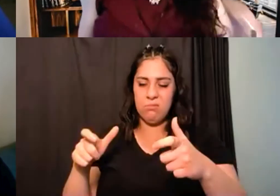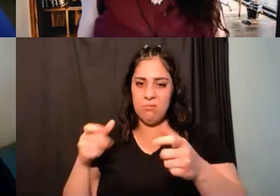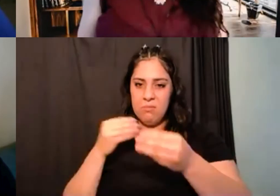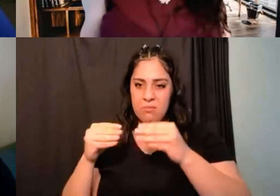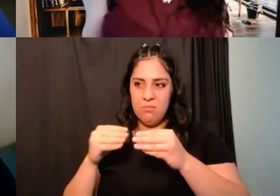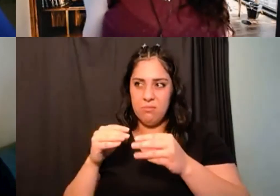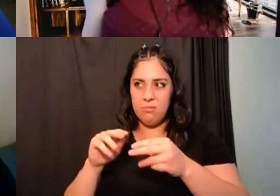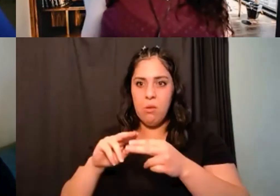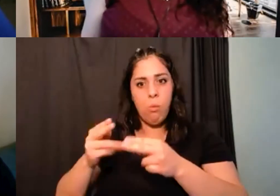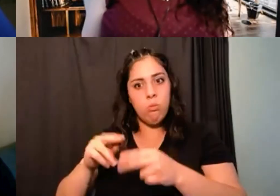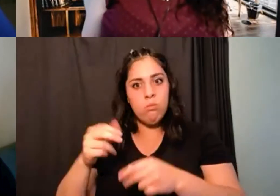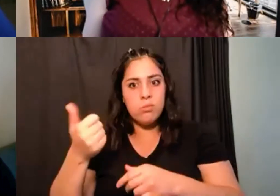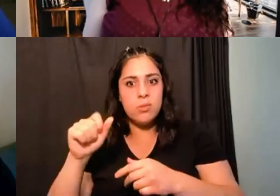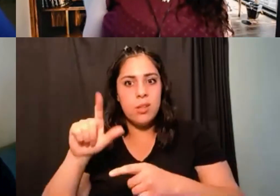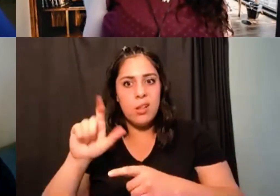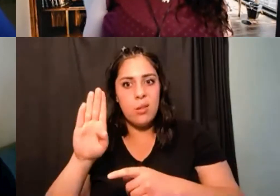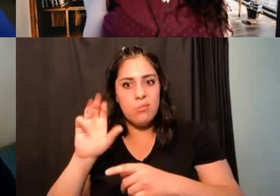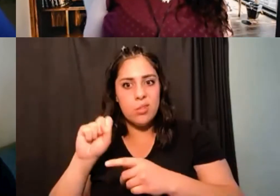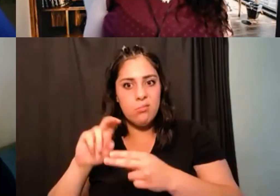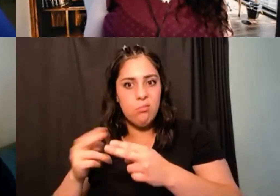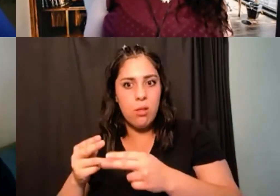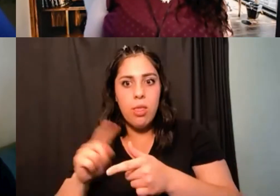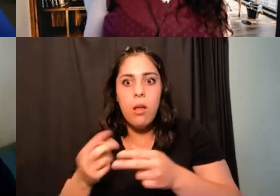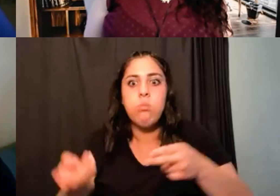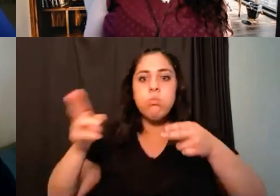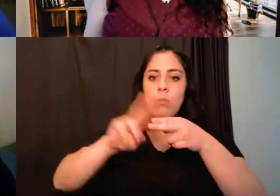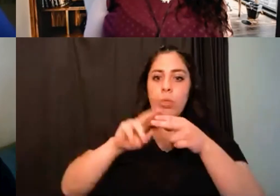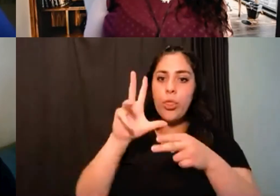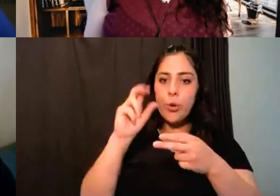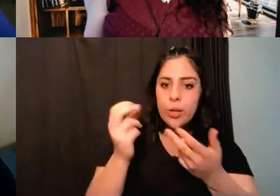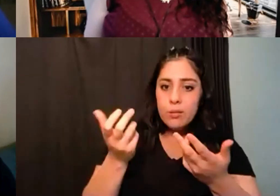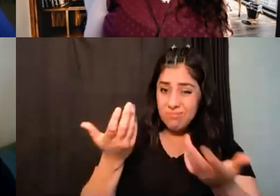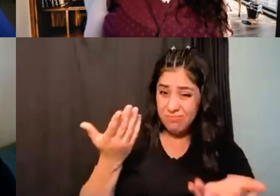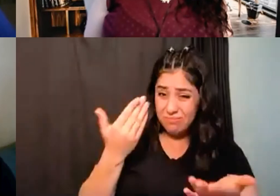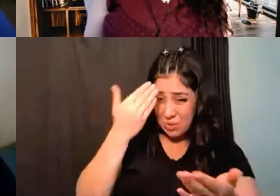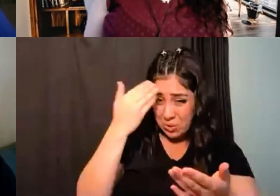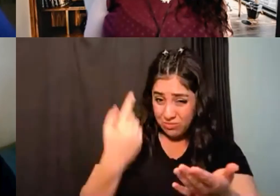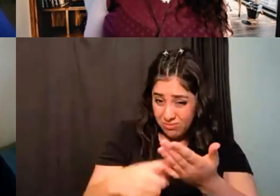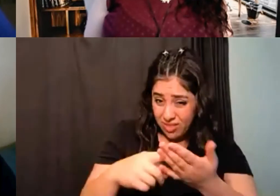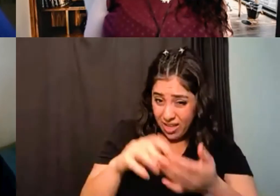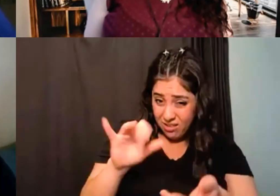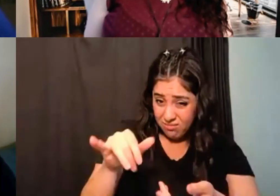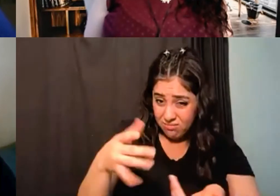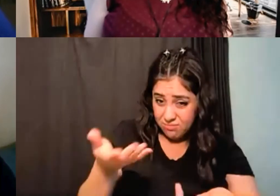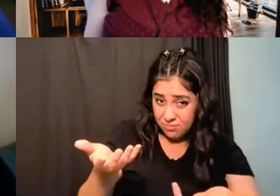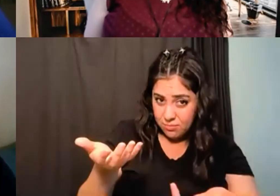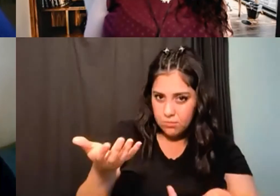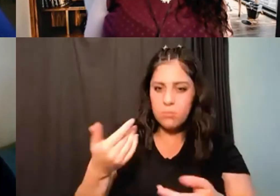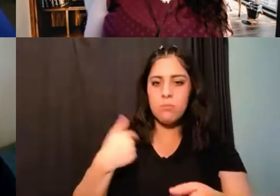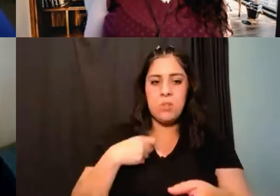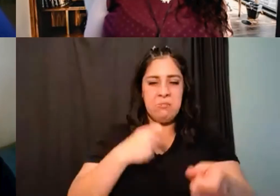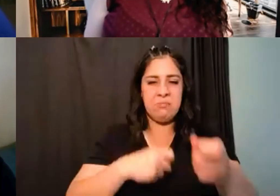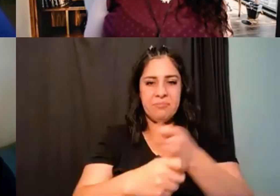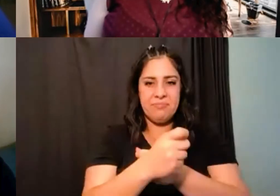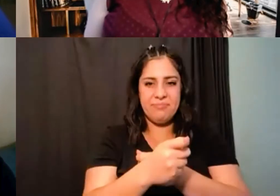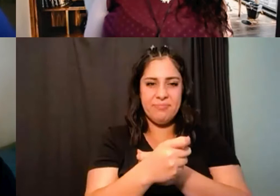30. Do you know what I'm talking about? I supplemented meals for shakes that tasted like